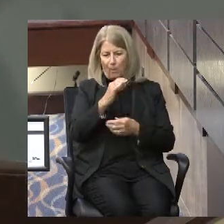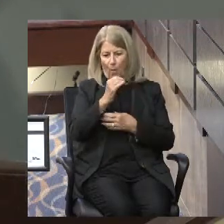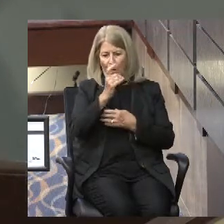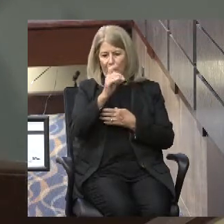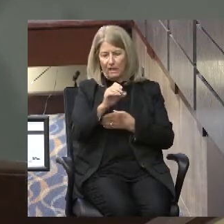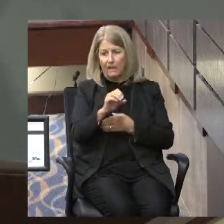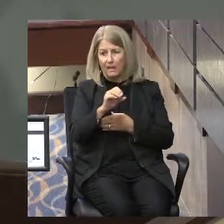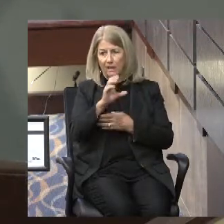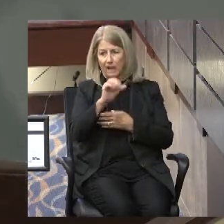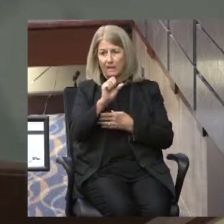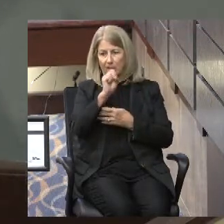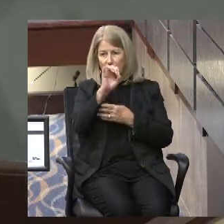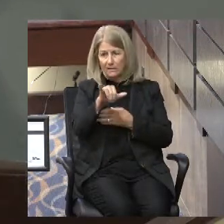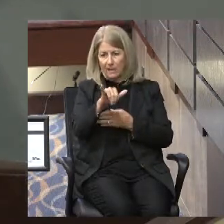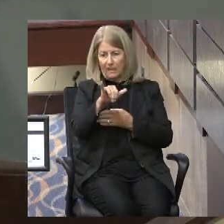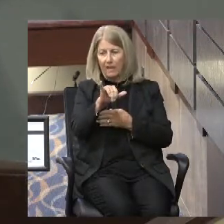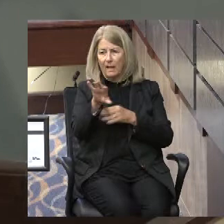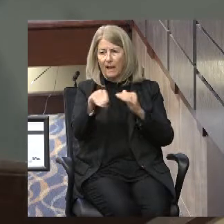sections